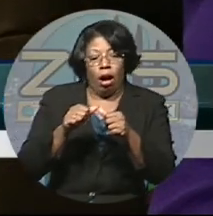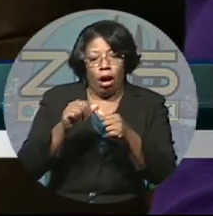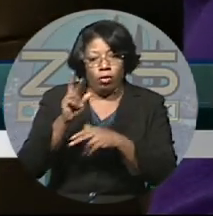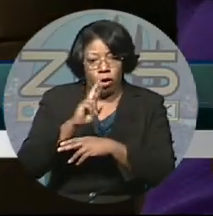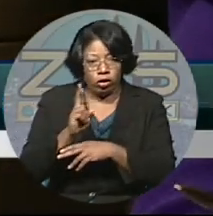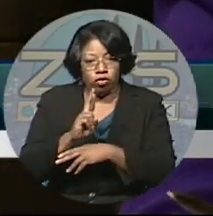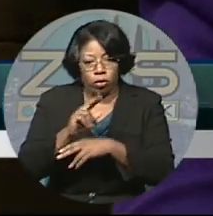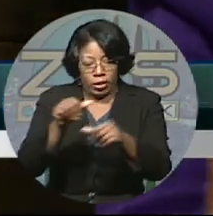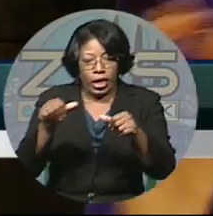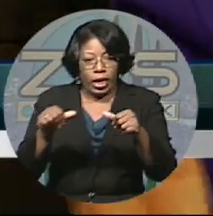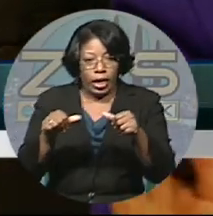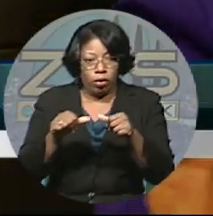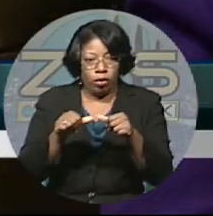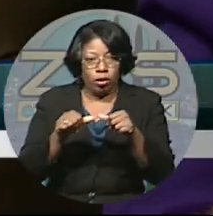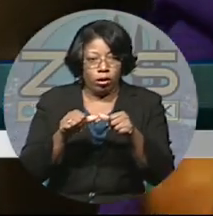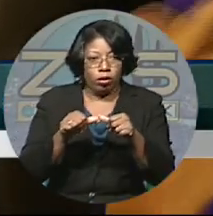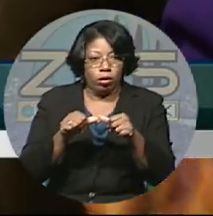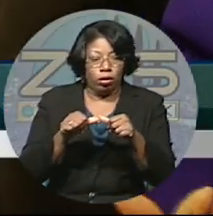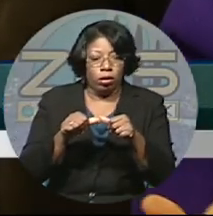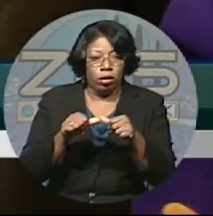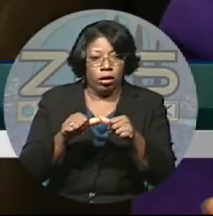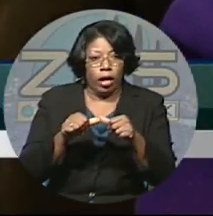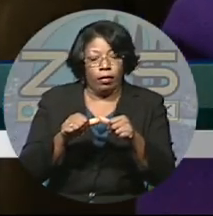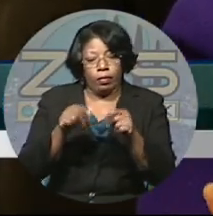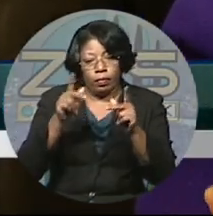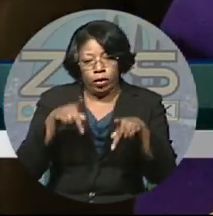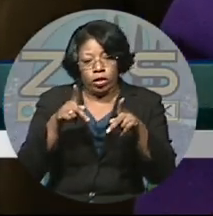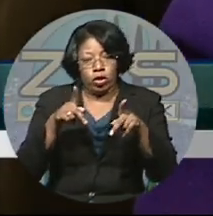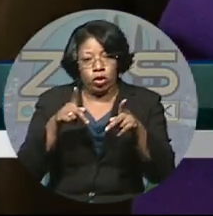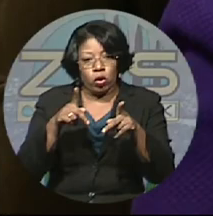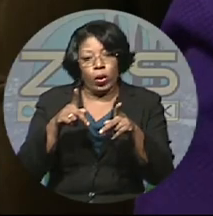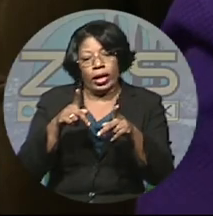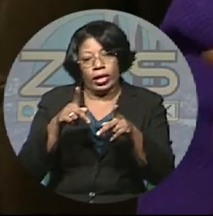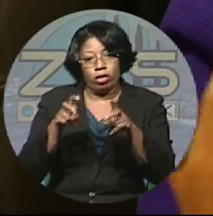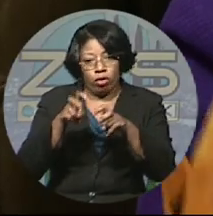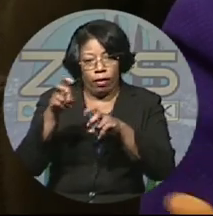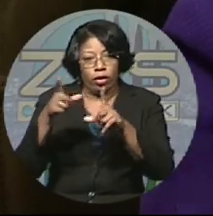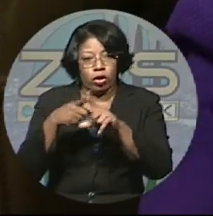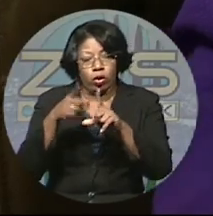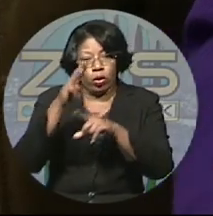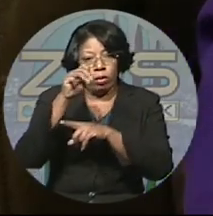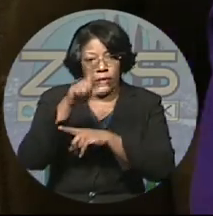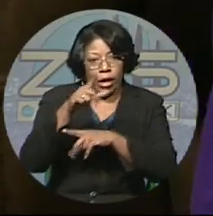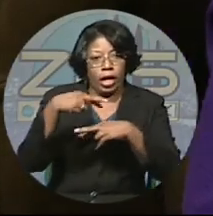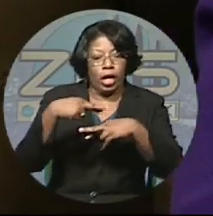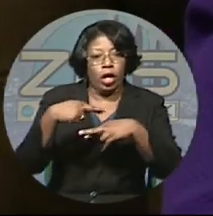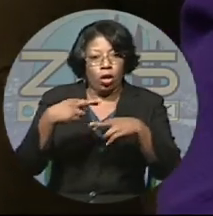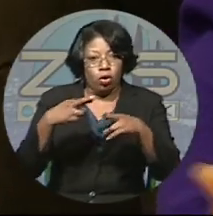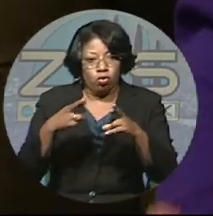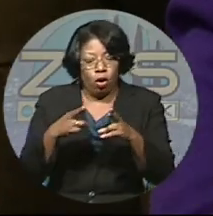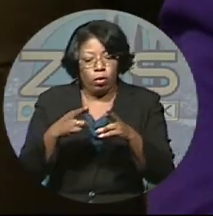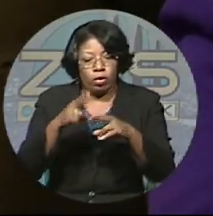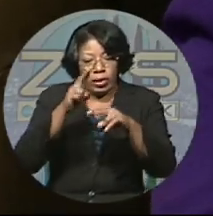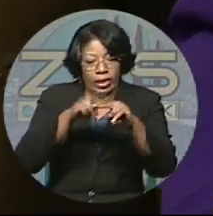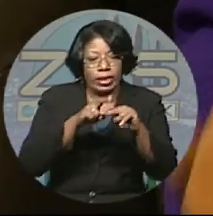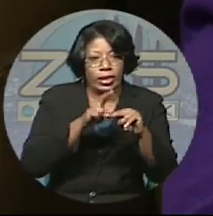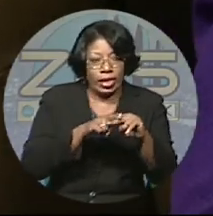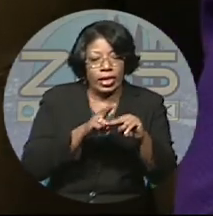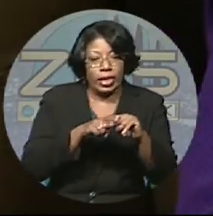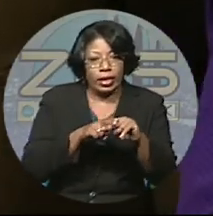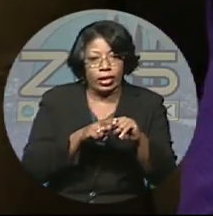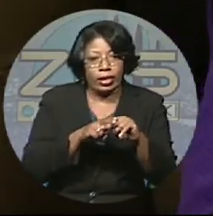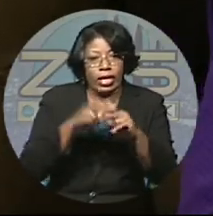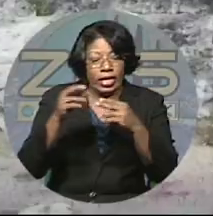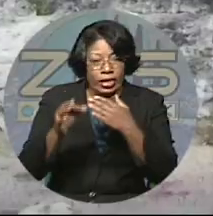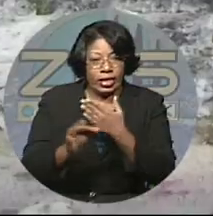So we're now going to have an area for passengers who travel by mailboat to be seated in a secure environment, safe